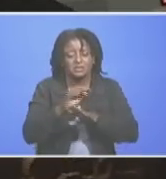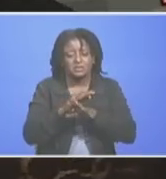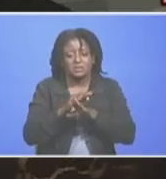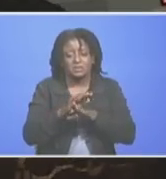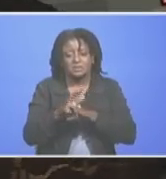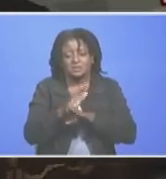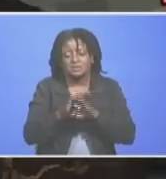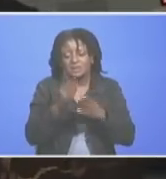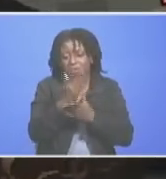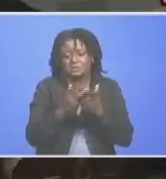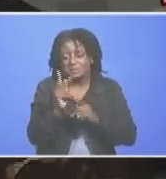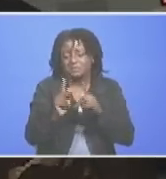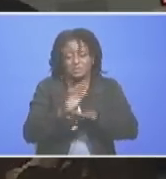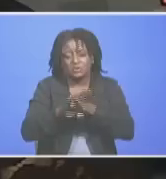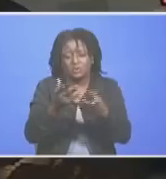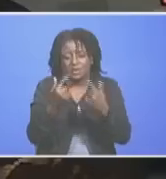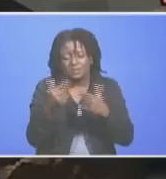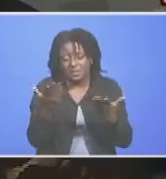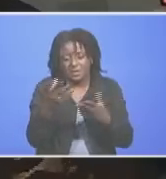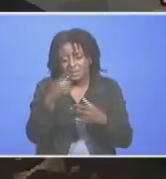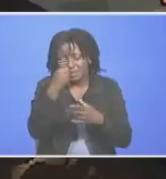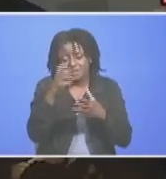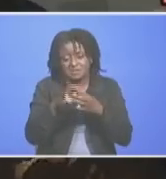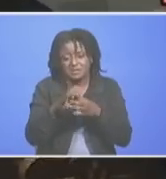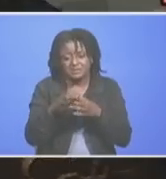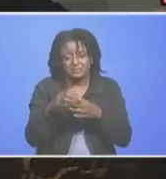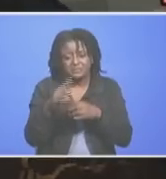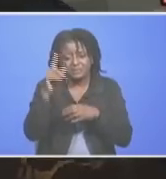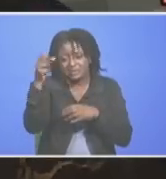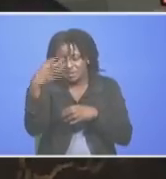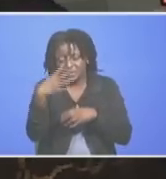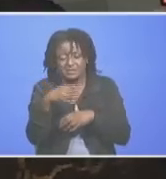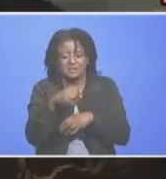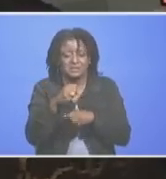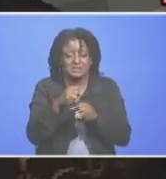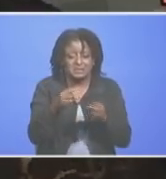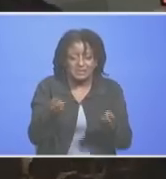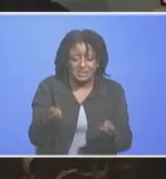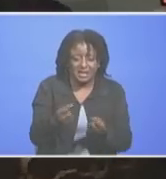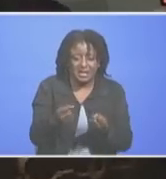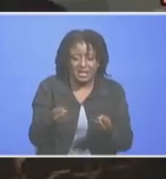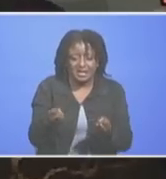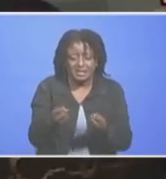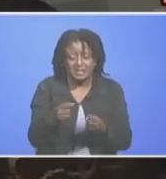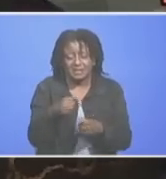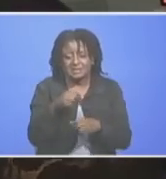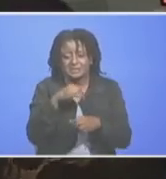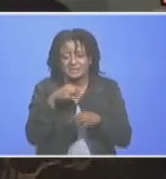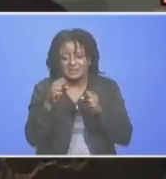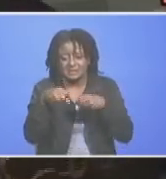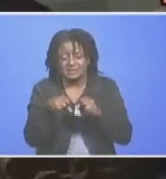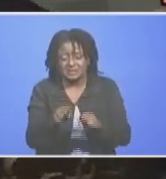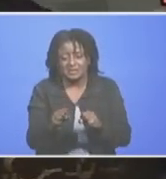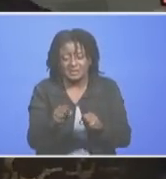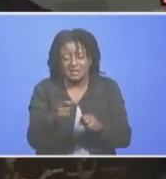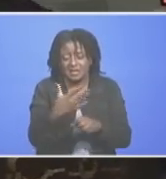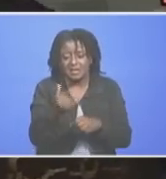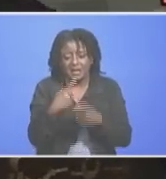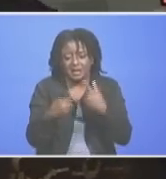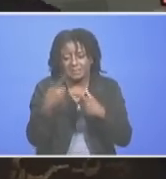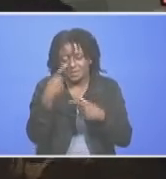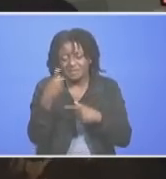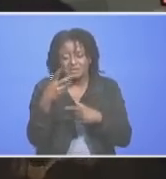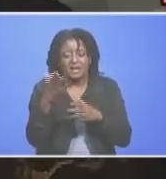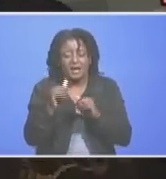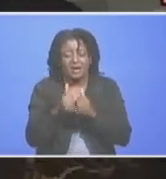come here because of the way they're treated by the people. Once we're a loving people, Bahamians have always been a loving